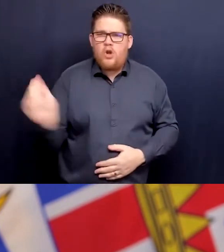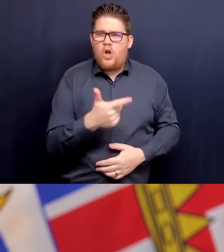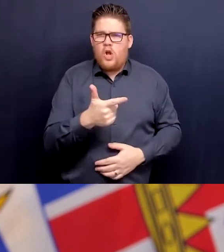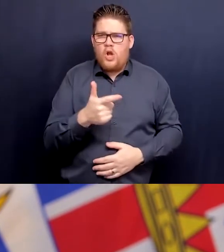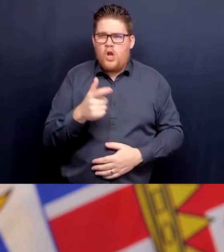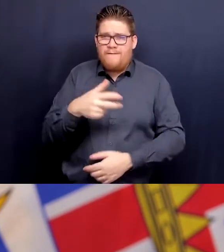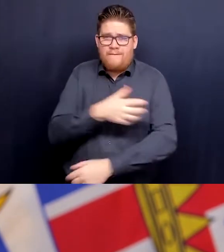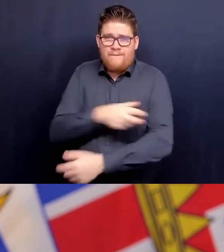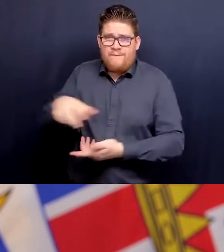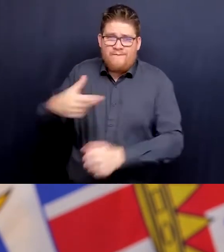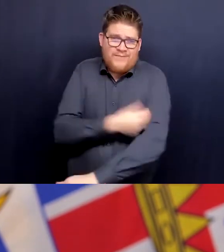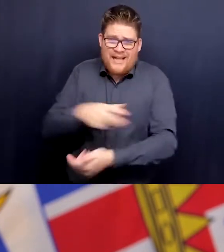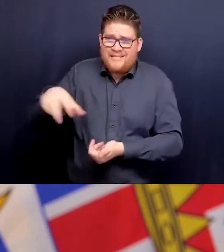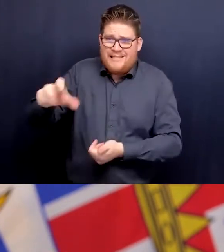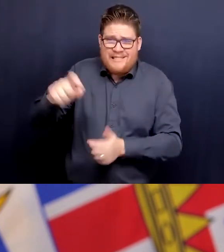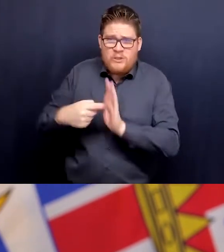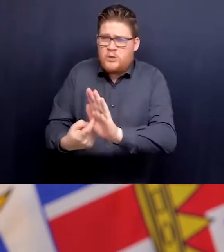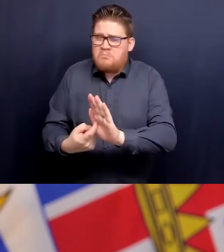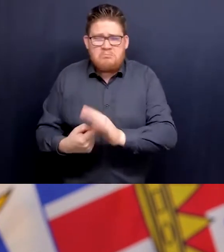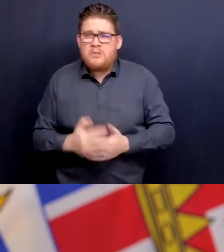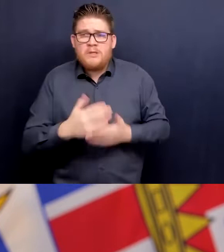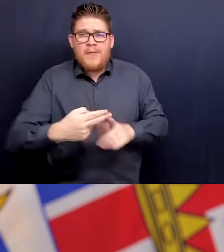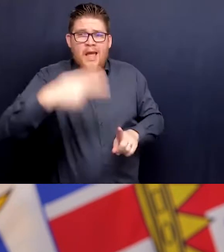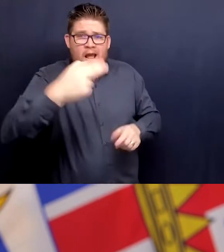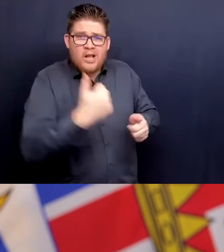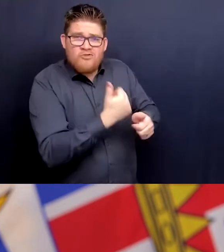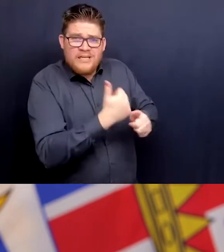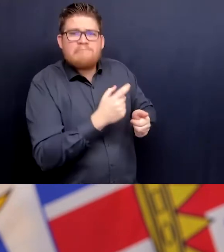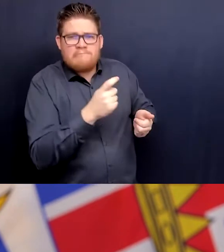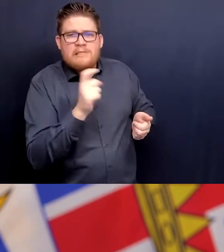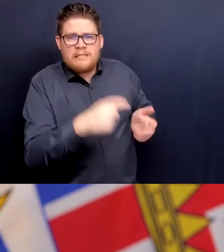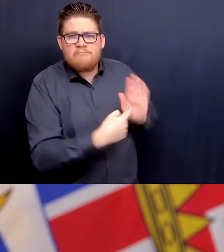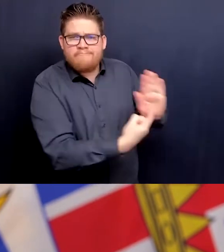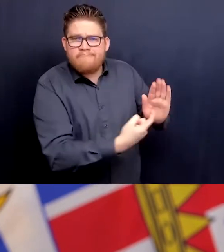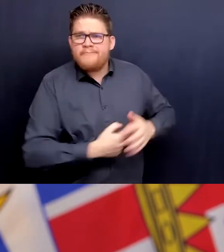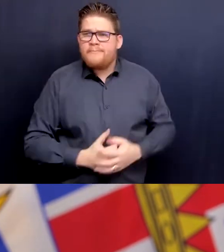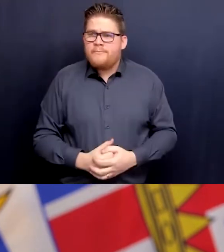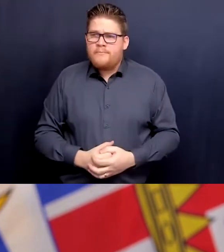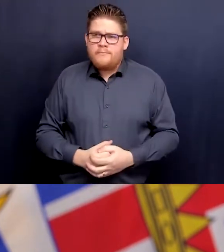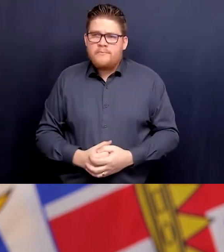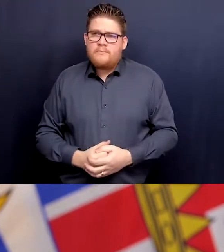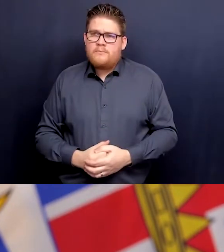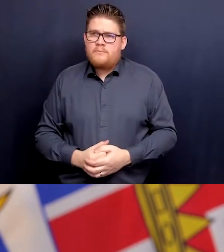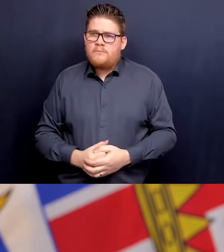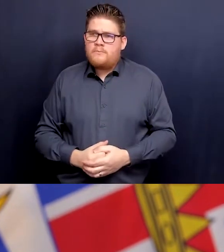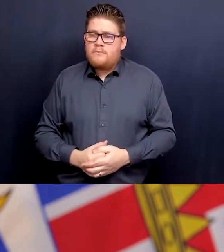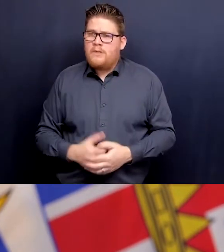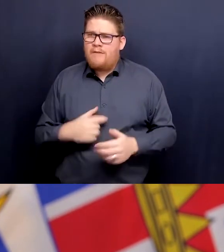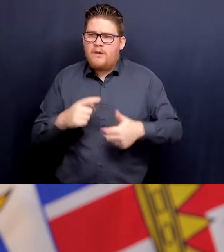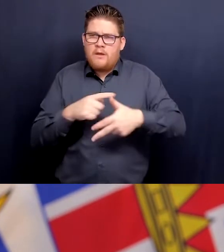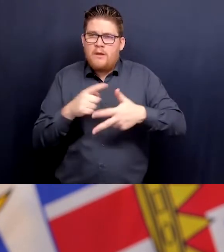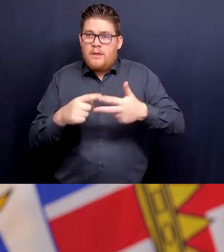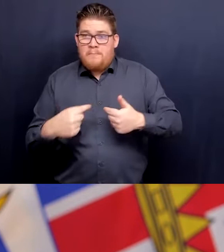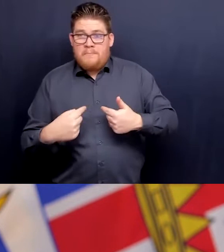it is, in my opinion, a slightly biased opinion piece, but those are all very important considerations that we